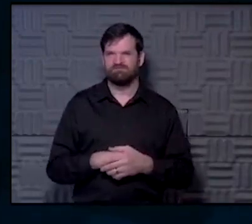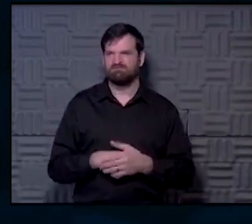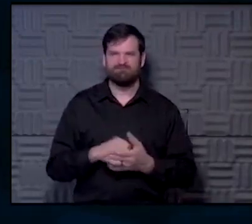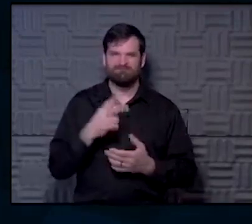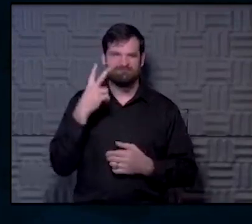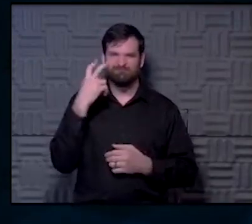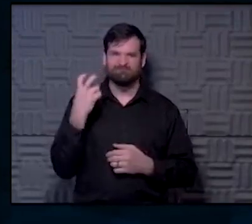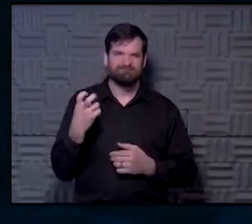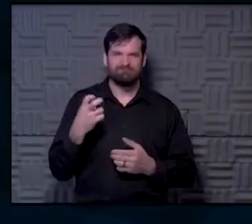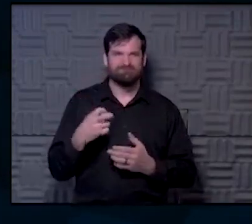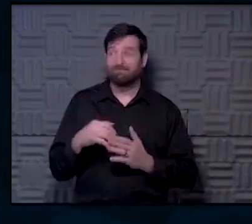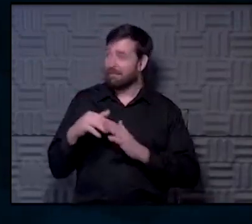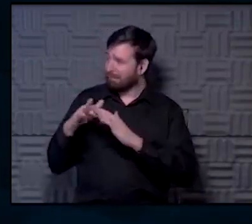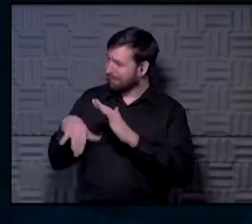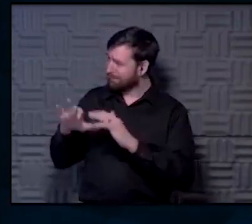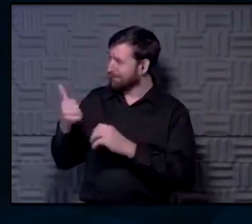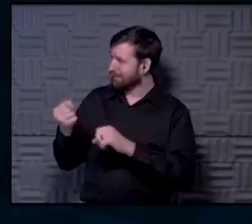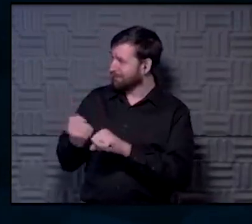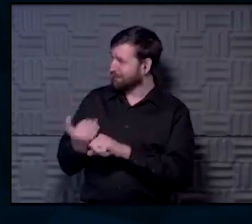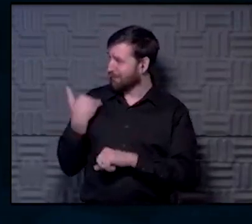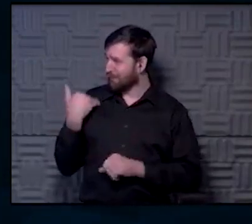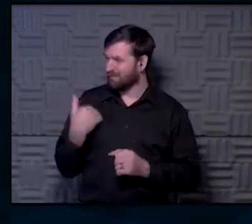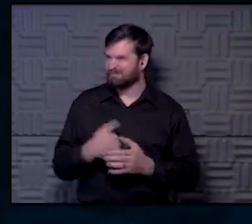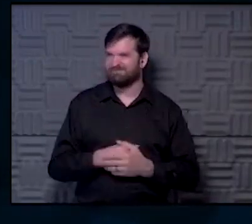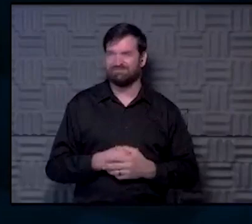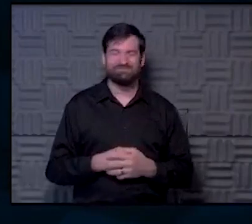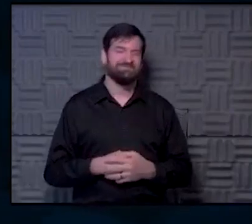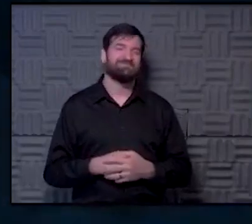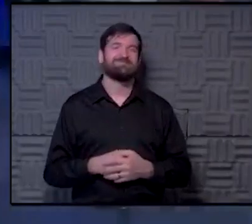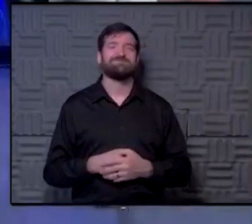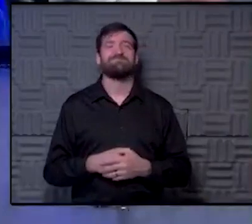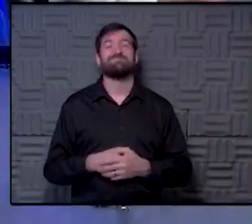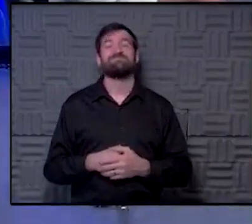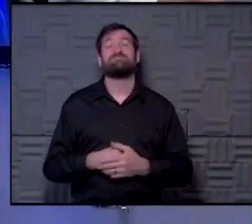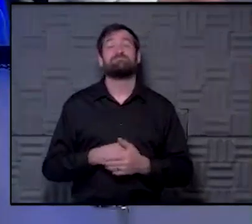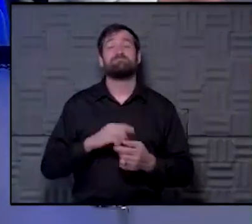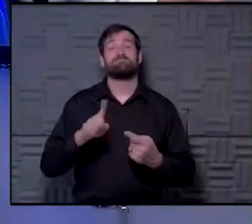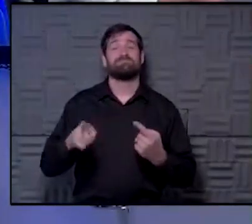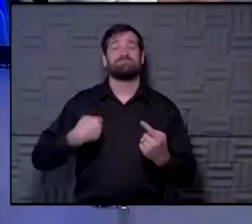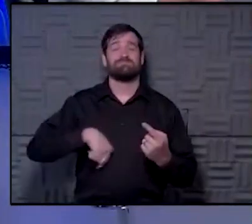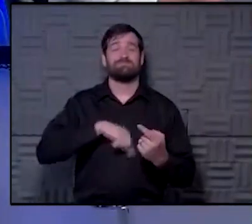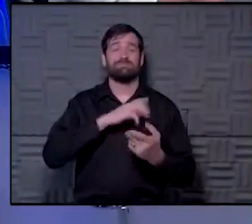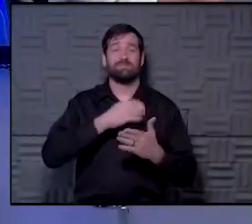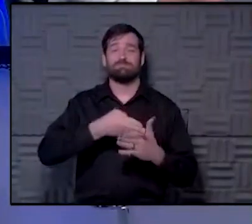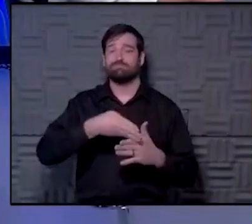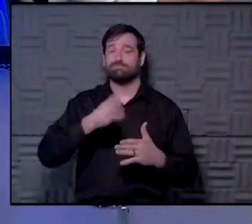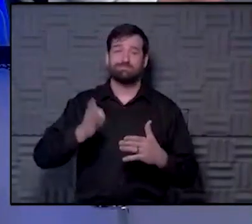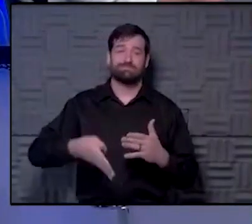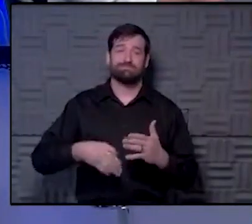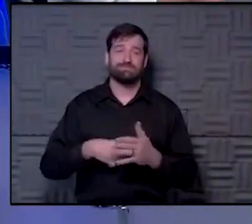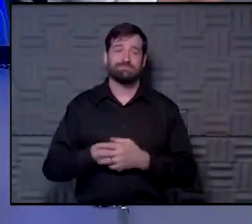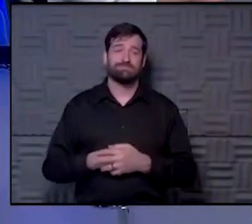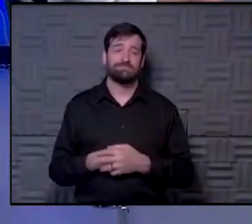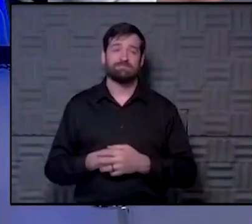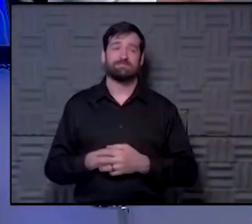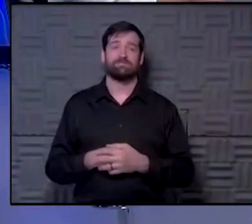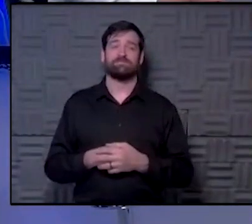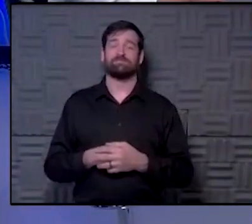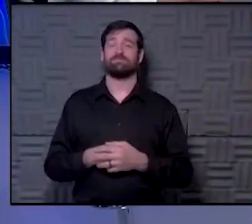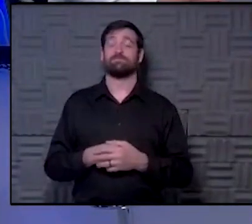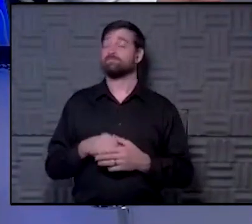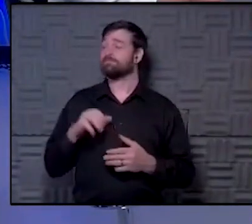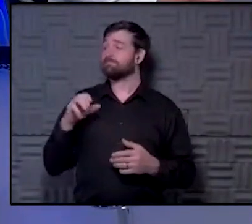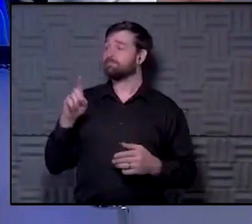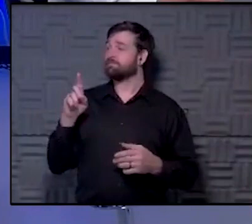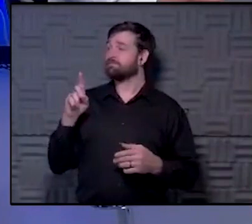not. less than 10 Probably years not. ago. I know. All right. Well, as we wrap up today on that lighter note, Dr.